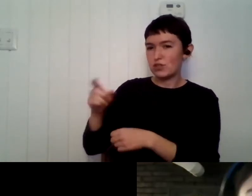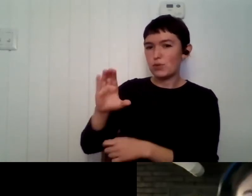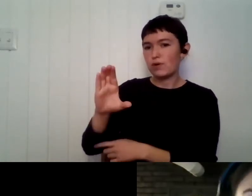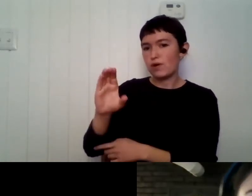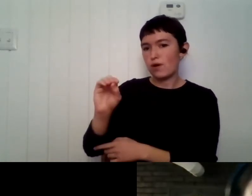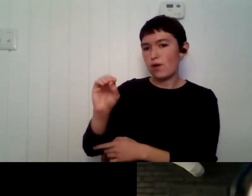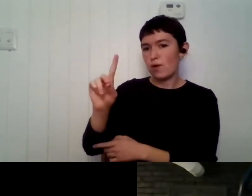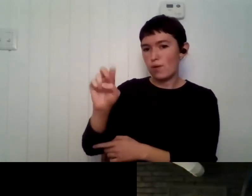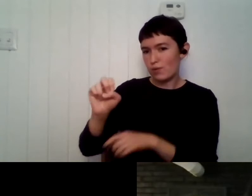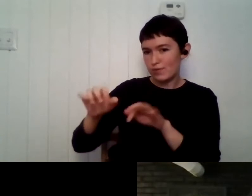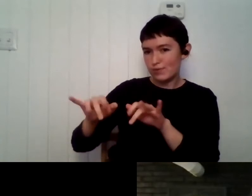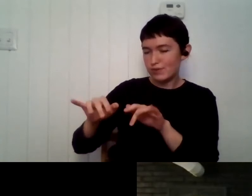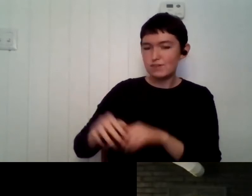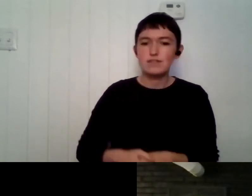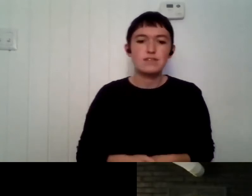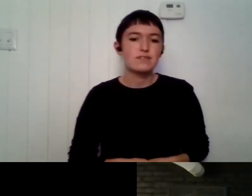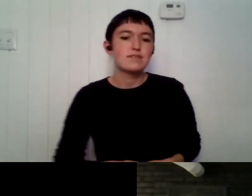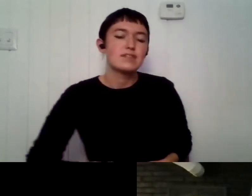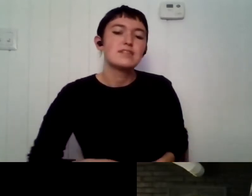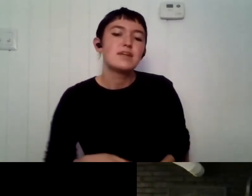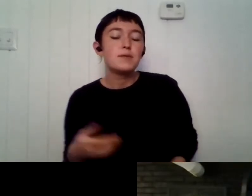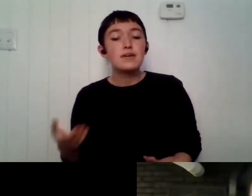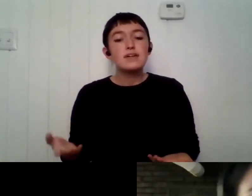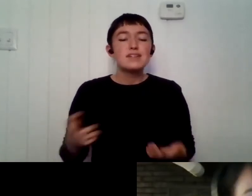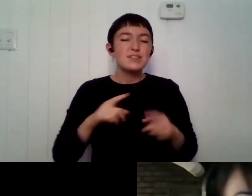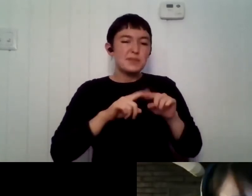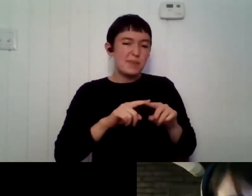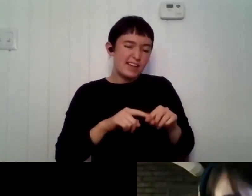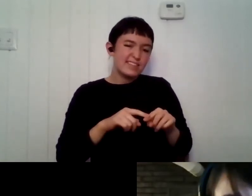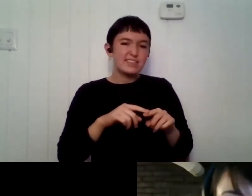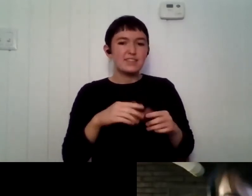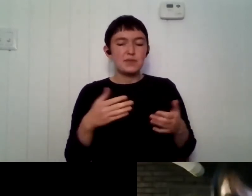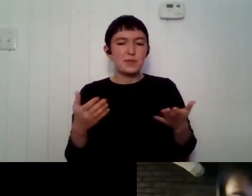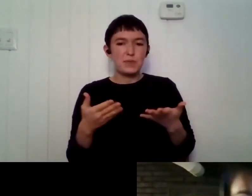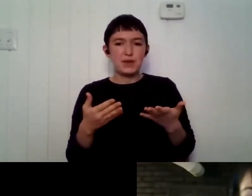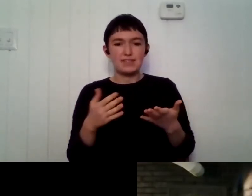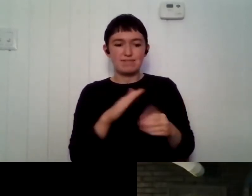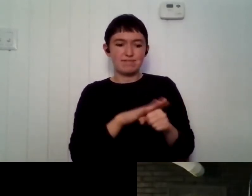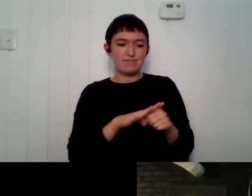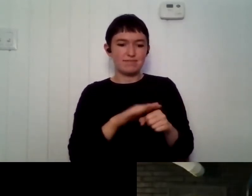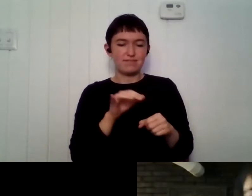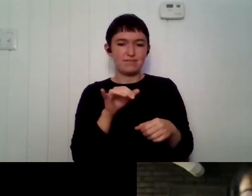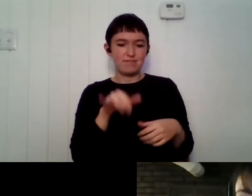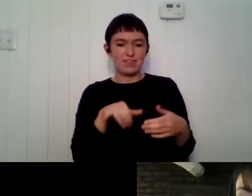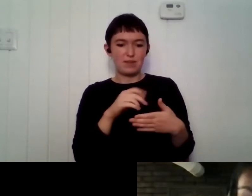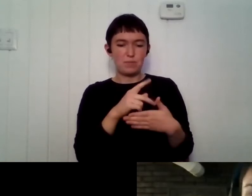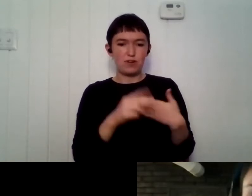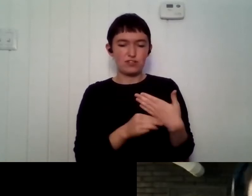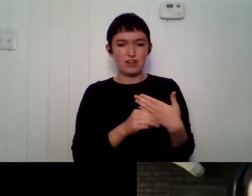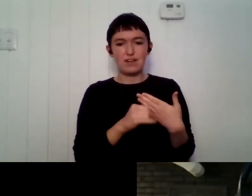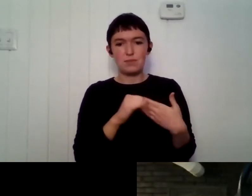It depends. It depends on the stage of the project, right? So earlier on in a project, you might be doing a lot more coding, and maybe it